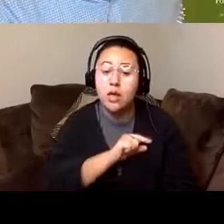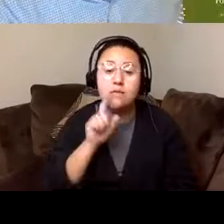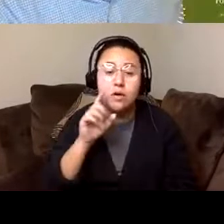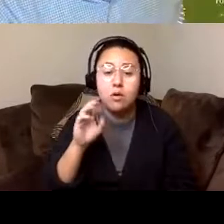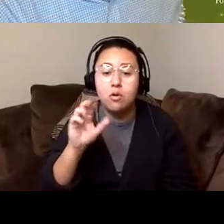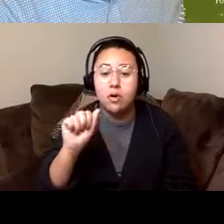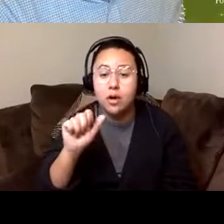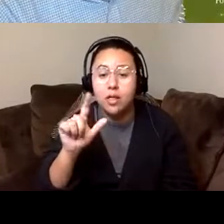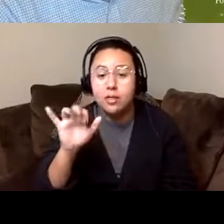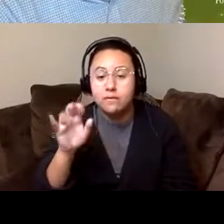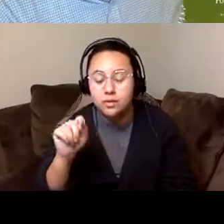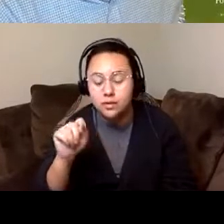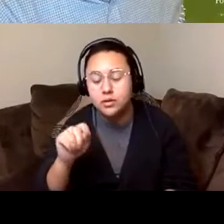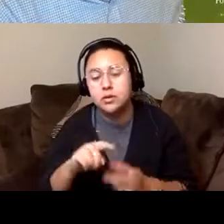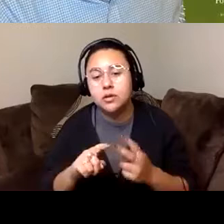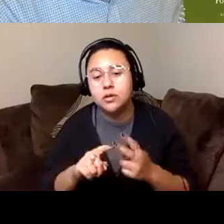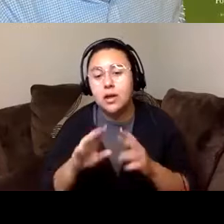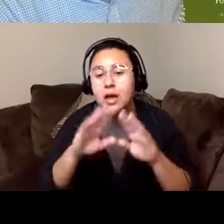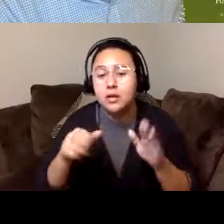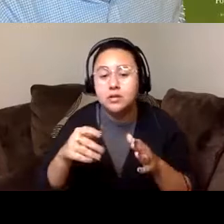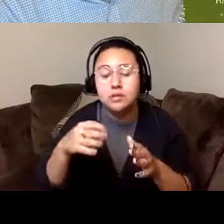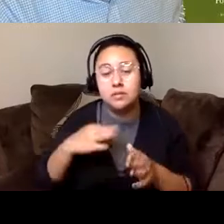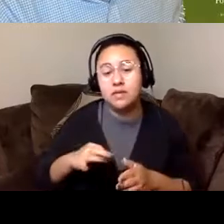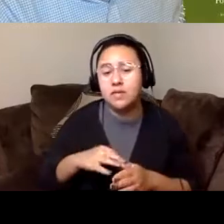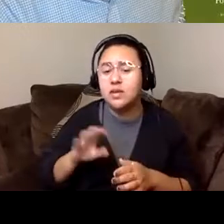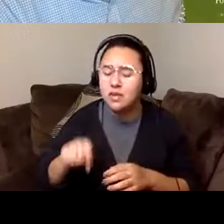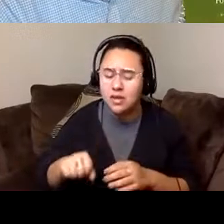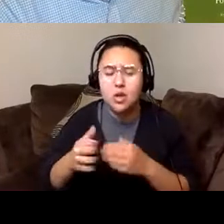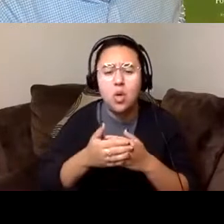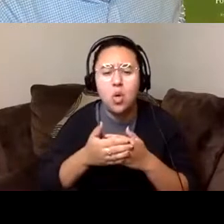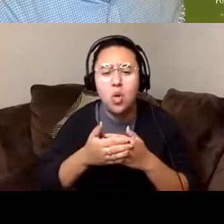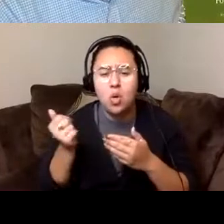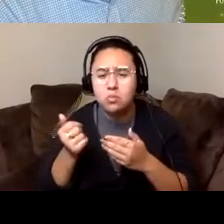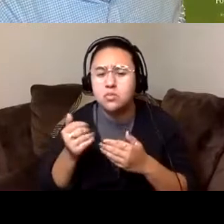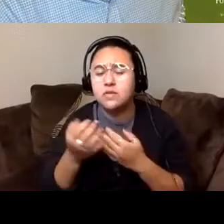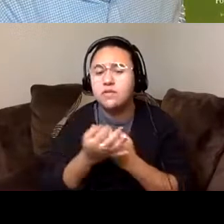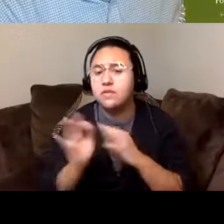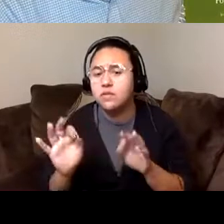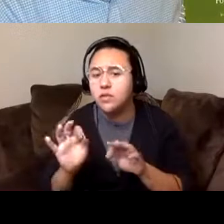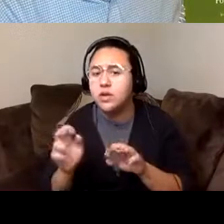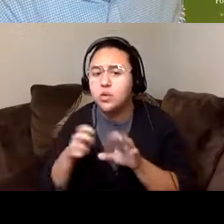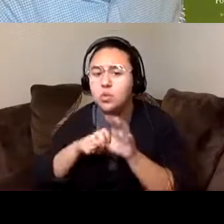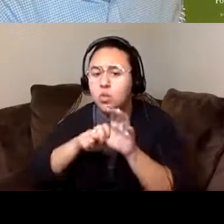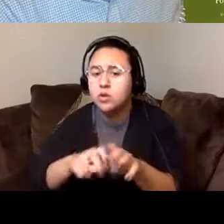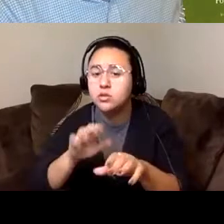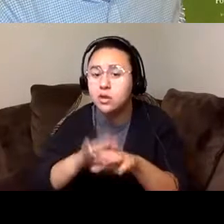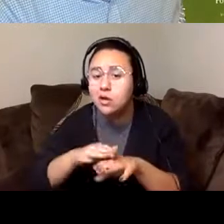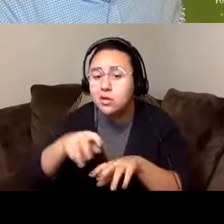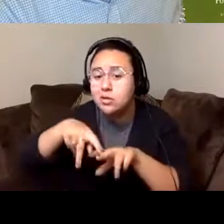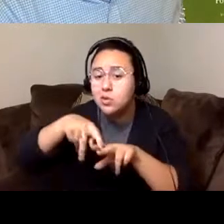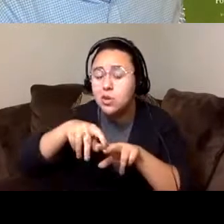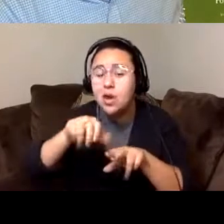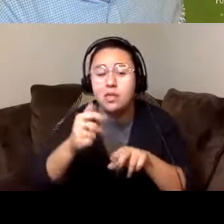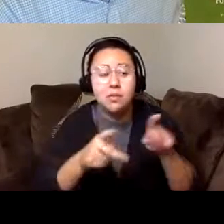benefits can get almost free rides on our scooters. And then people that work